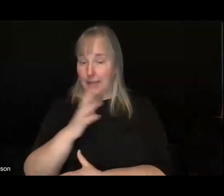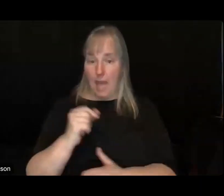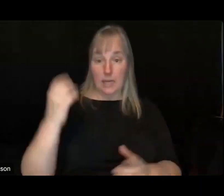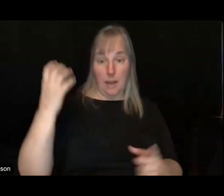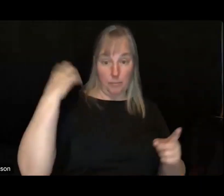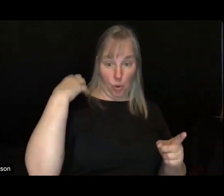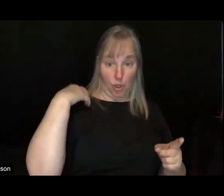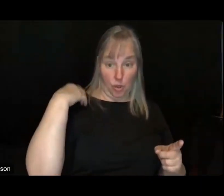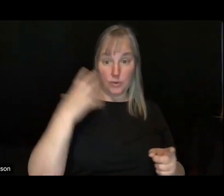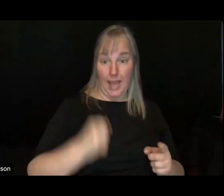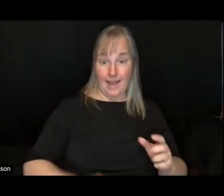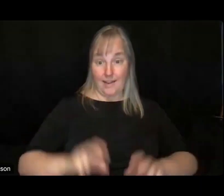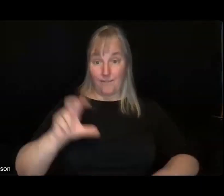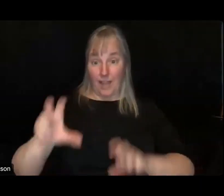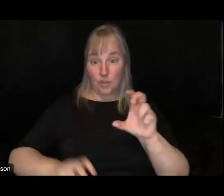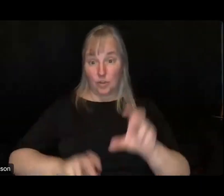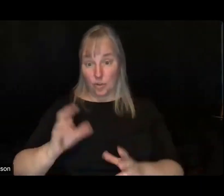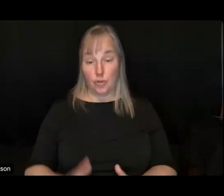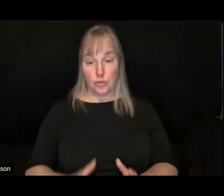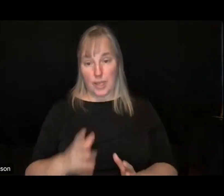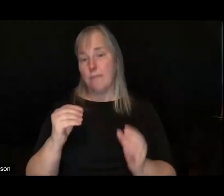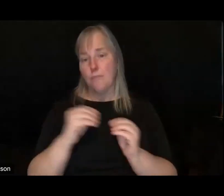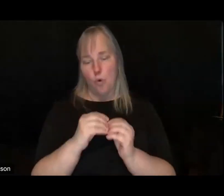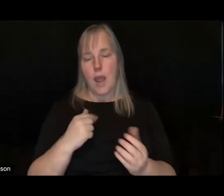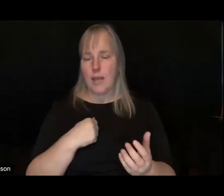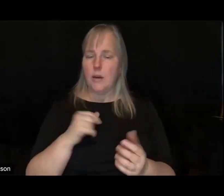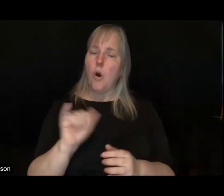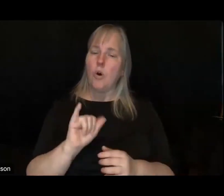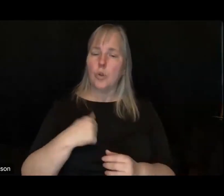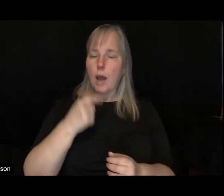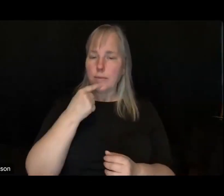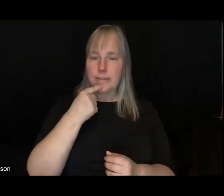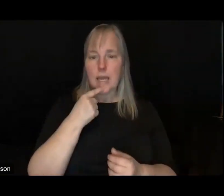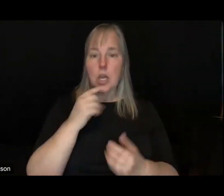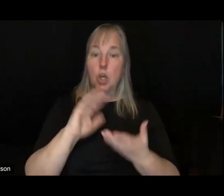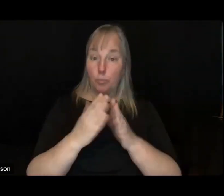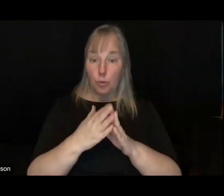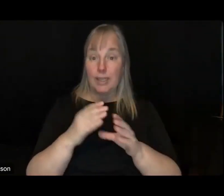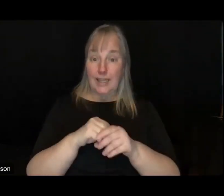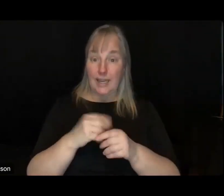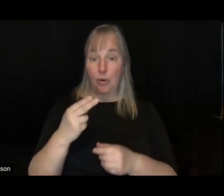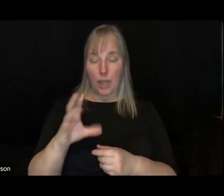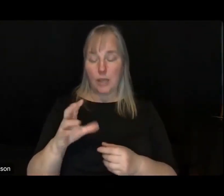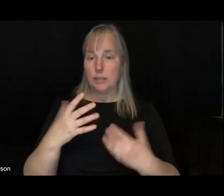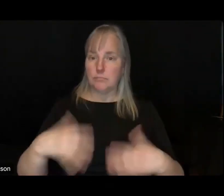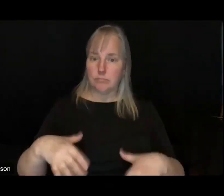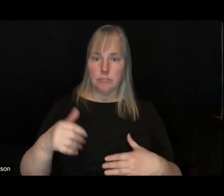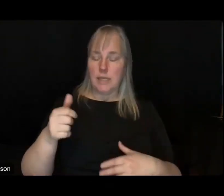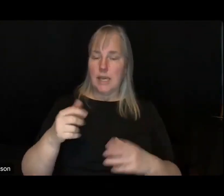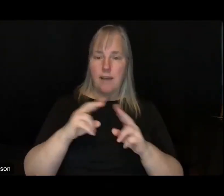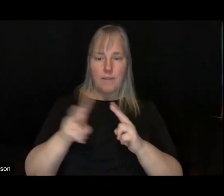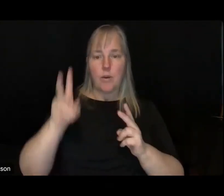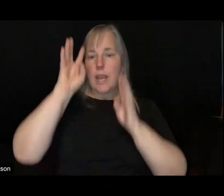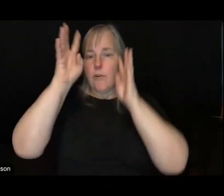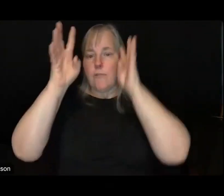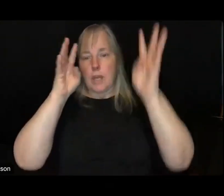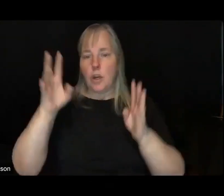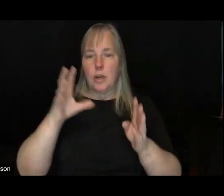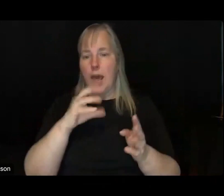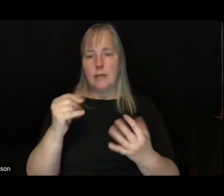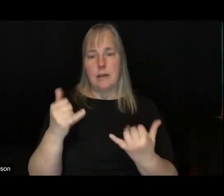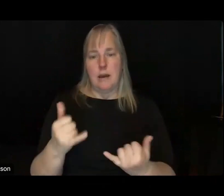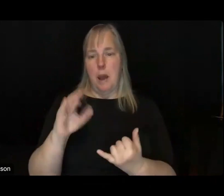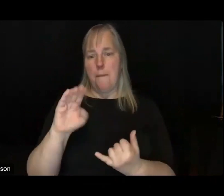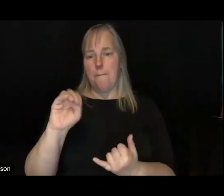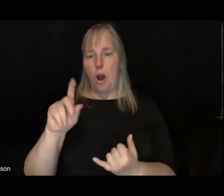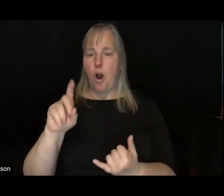investors, and more. And I'd also say the community in Howard County is really innovative, modern, and it's just